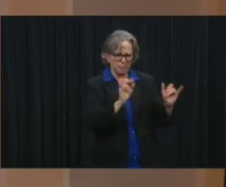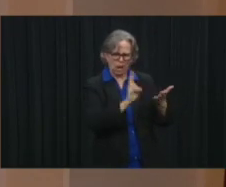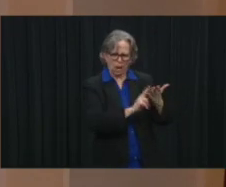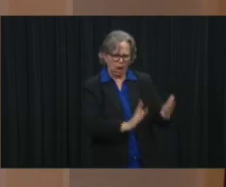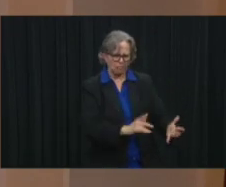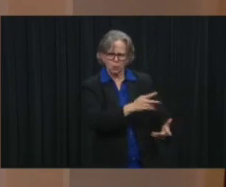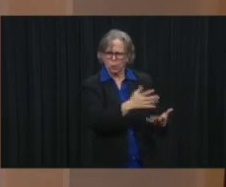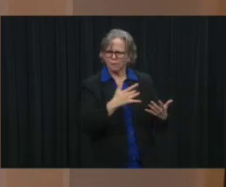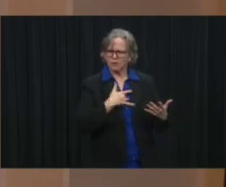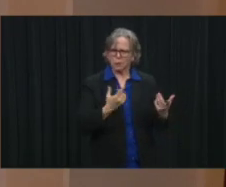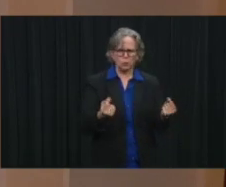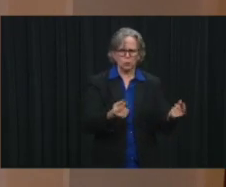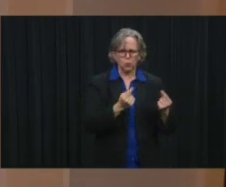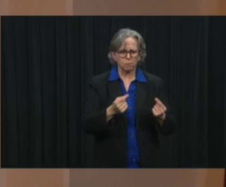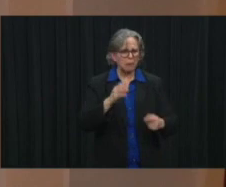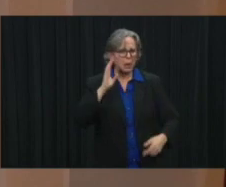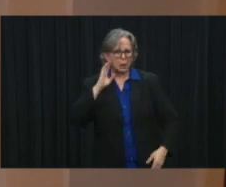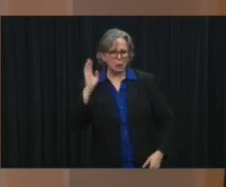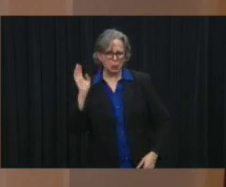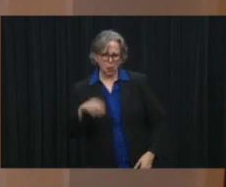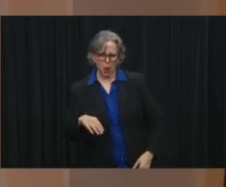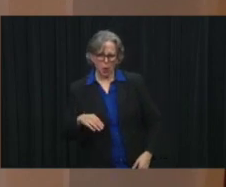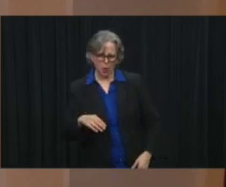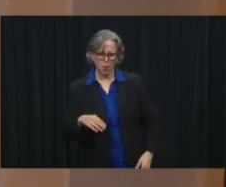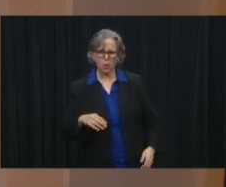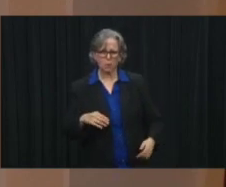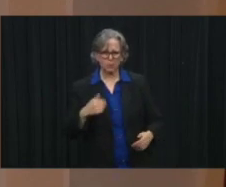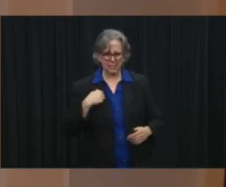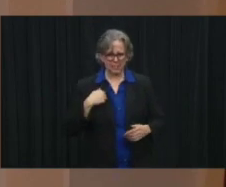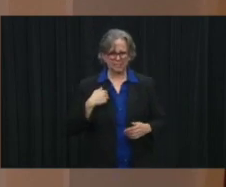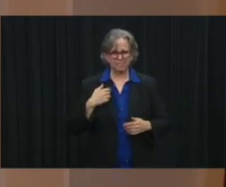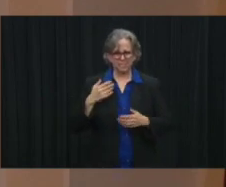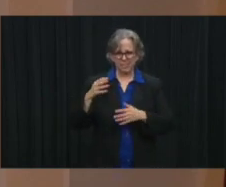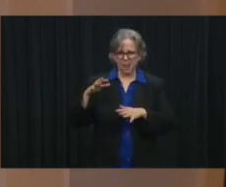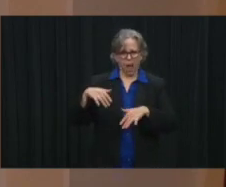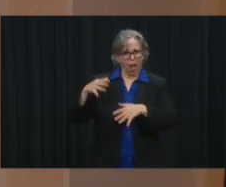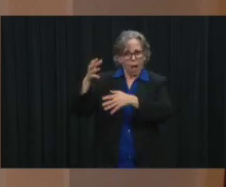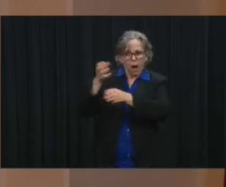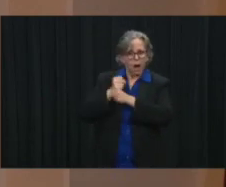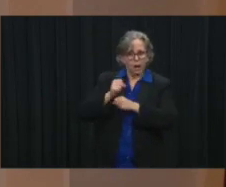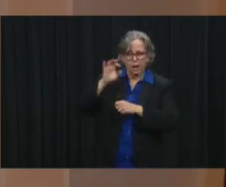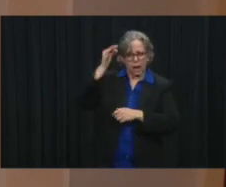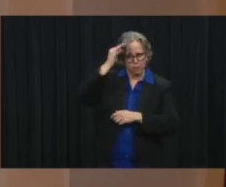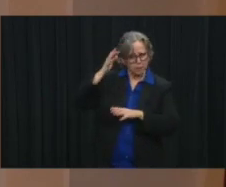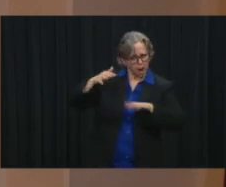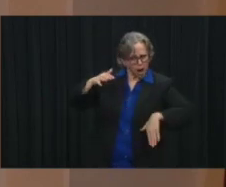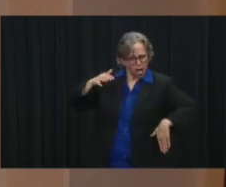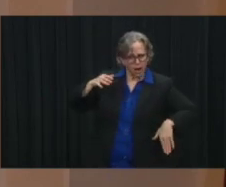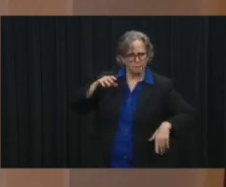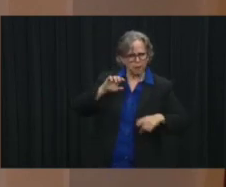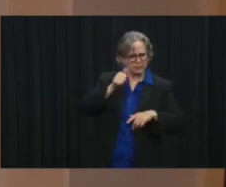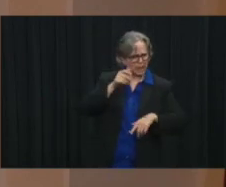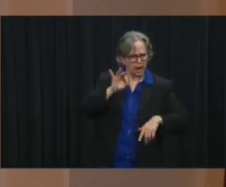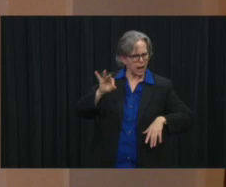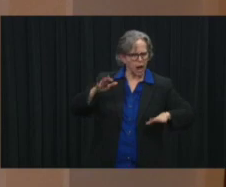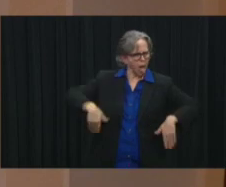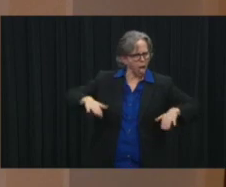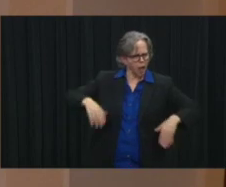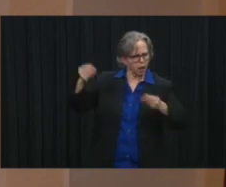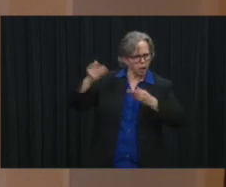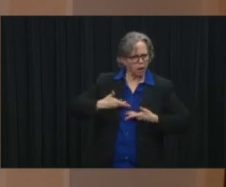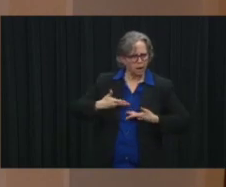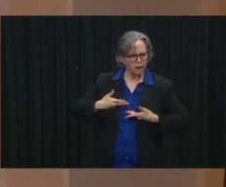know that we have not yet received the guidance from the federal government about how 1099